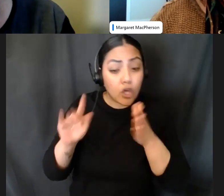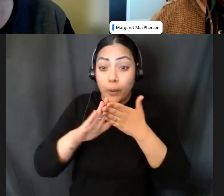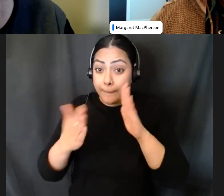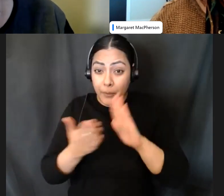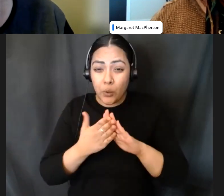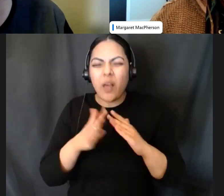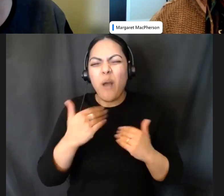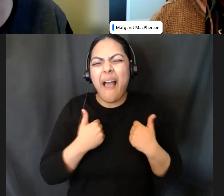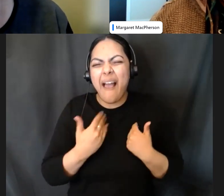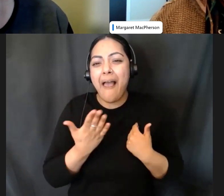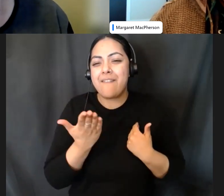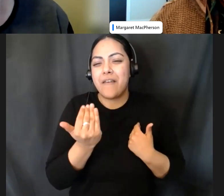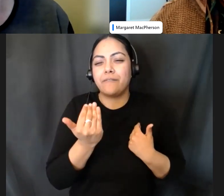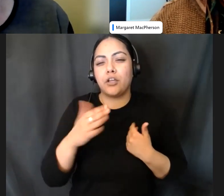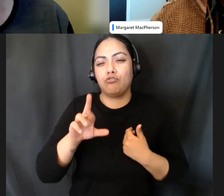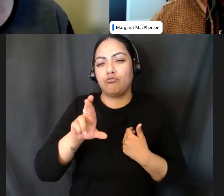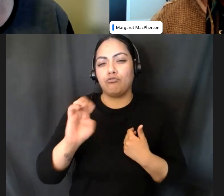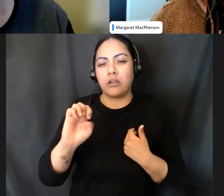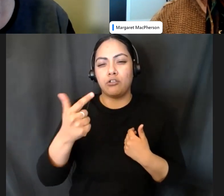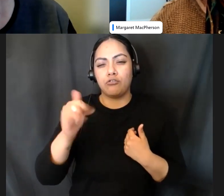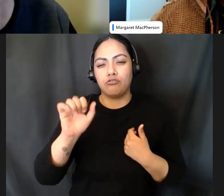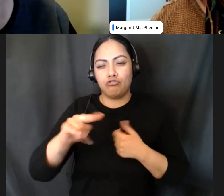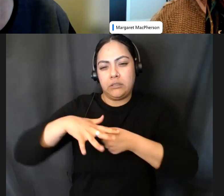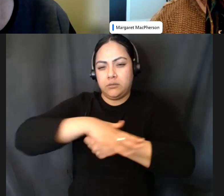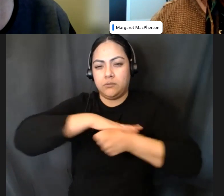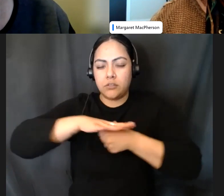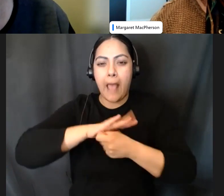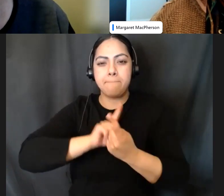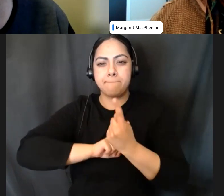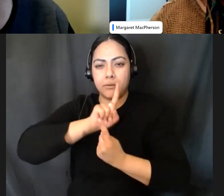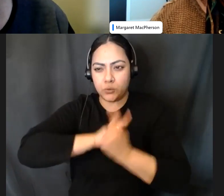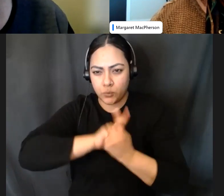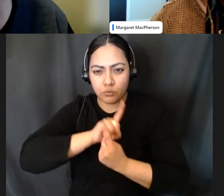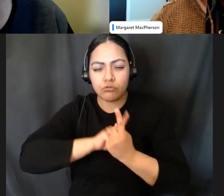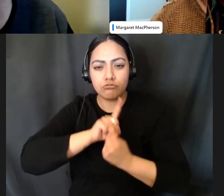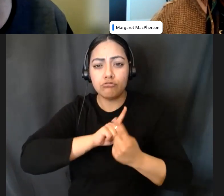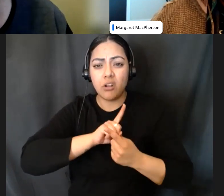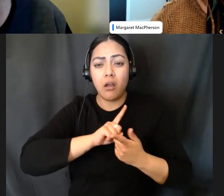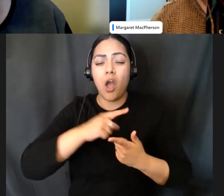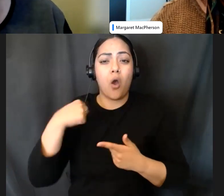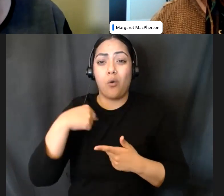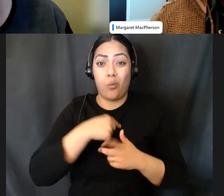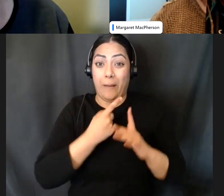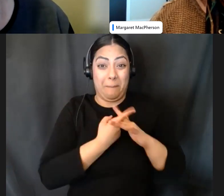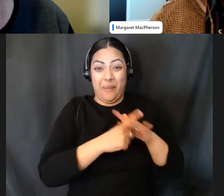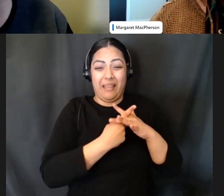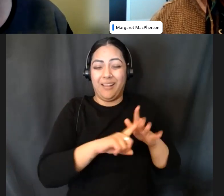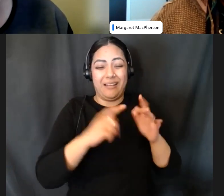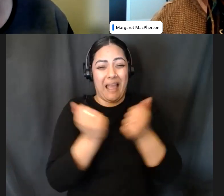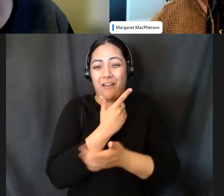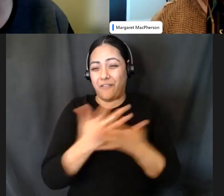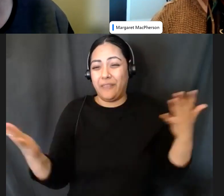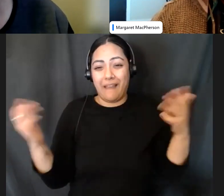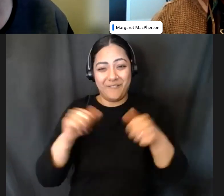15 regional mentors. We're totally virtual. We have been right from the start. Everything is done.